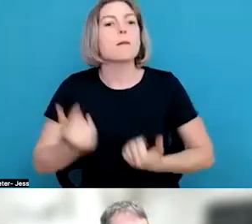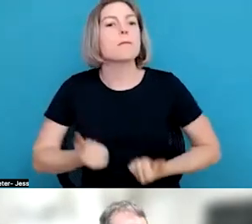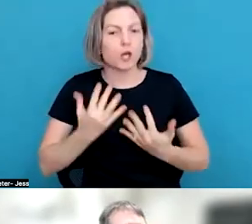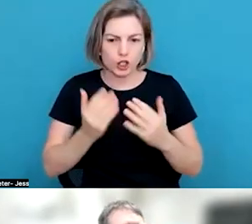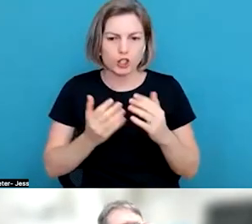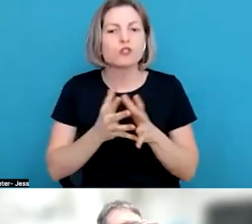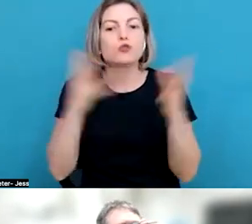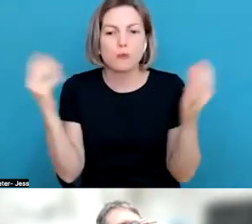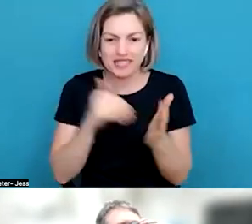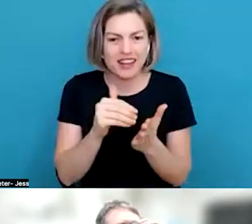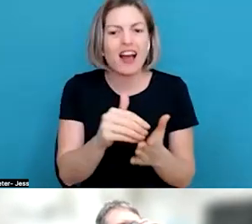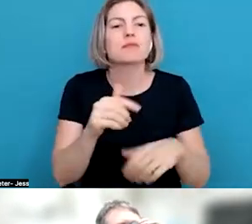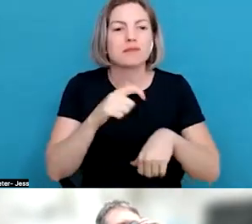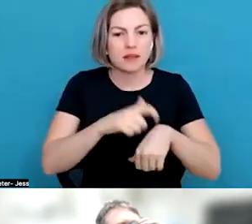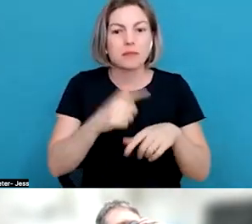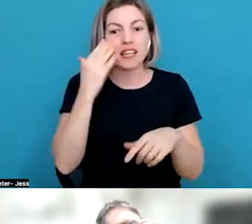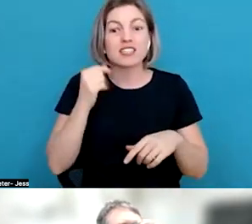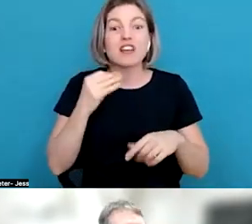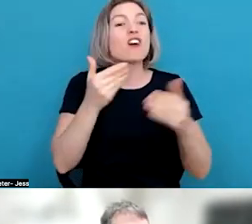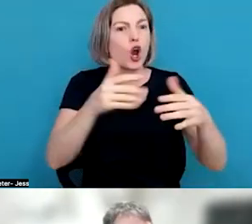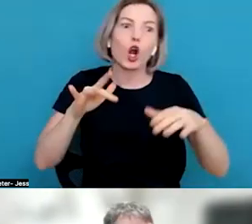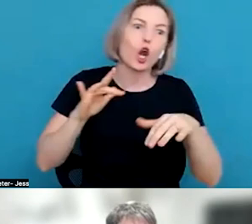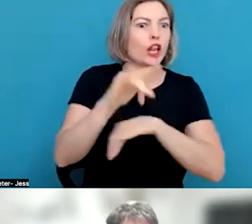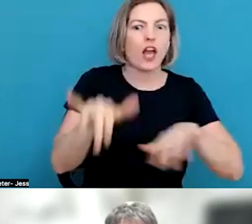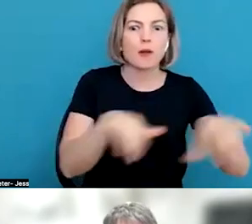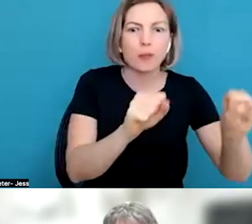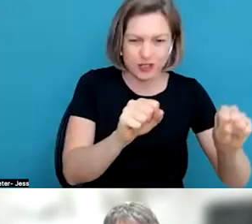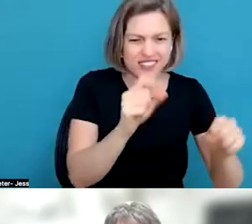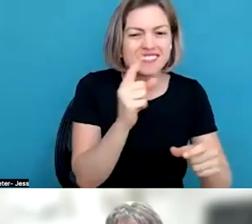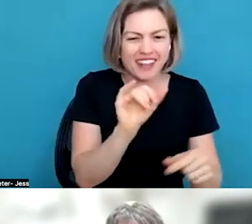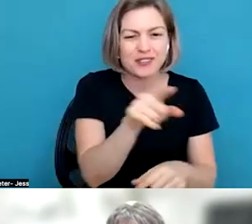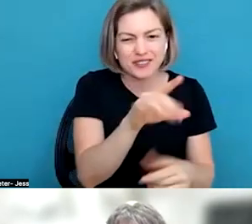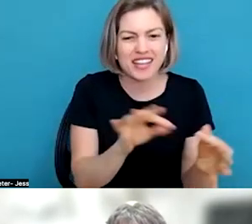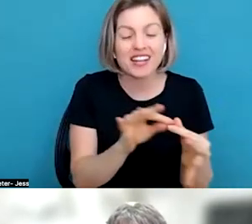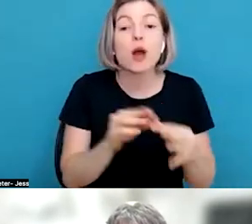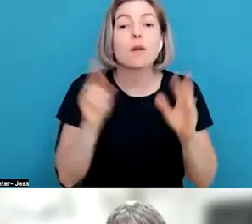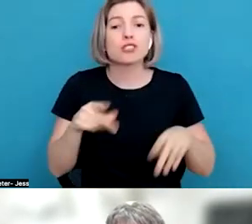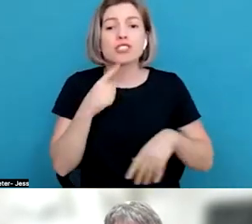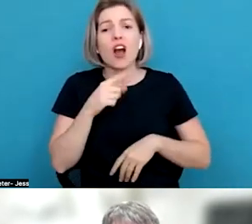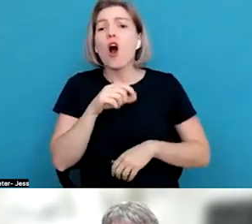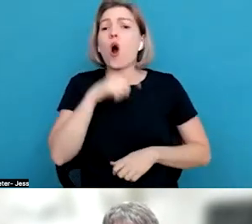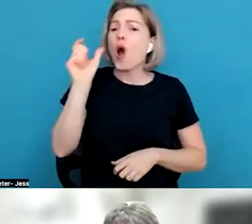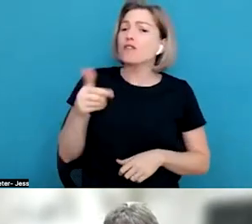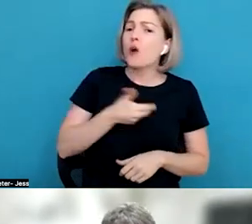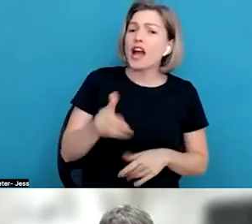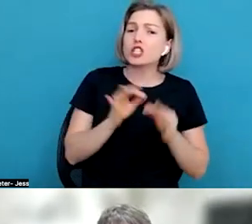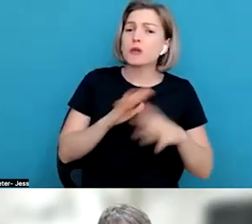often by the kinds of early adoption you're talking about, where someone goes, oh, I don't have to hire interpreters anymore. Automatic captions are good